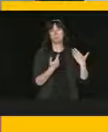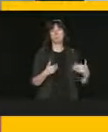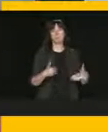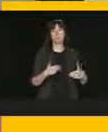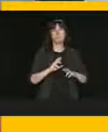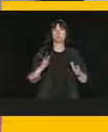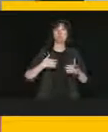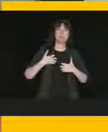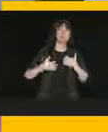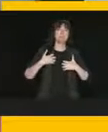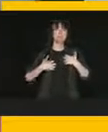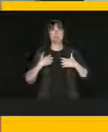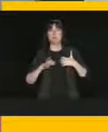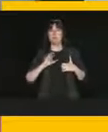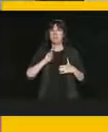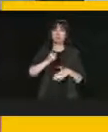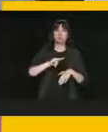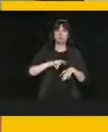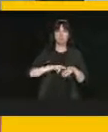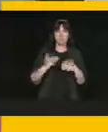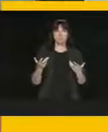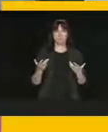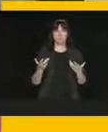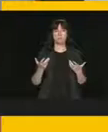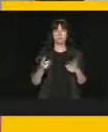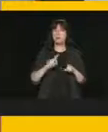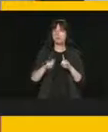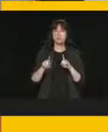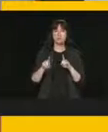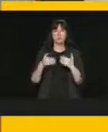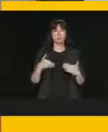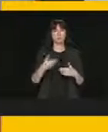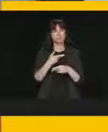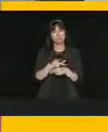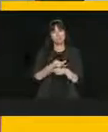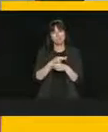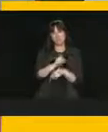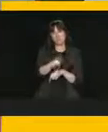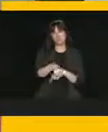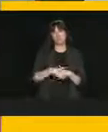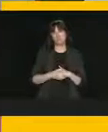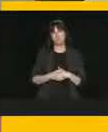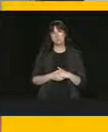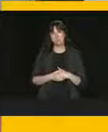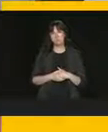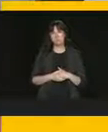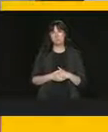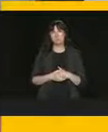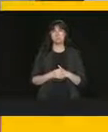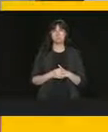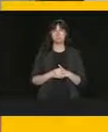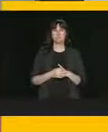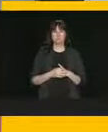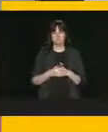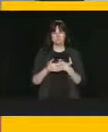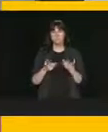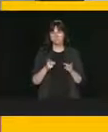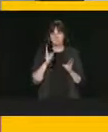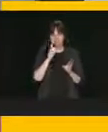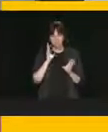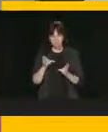move back towards normal. At the same time, we know we have to be very, very careful. And there are plans and